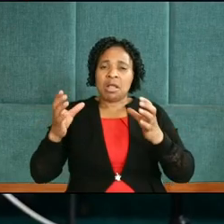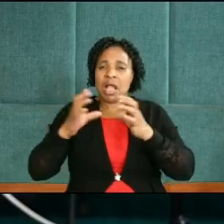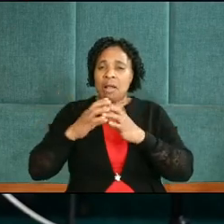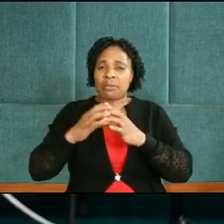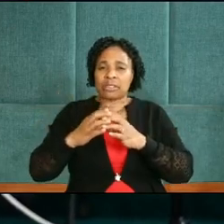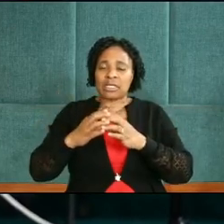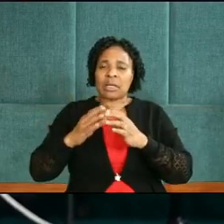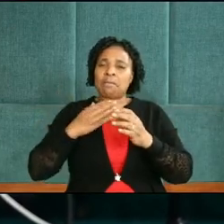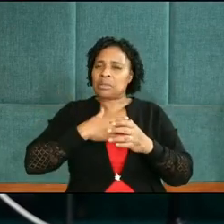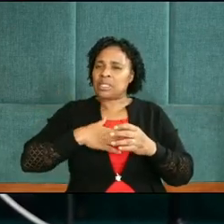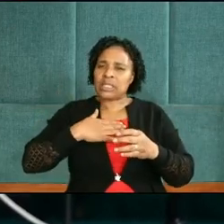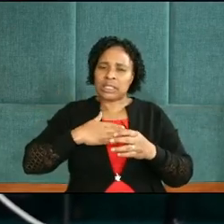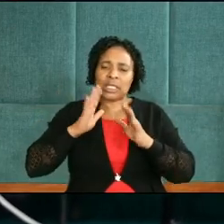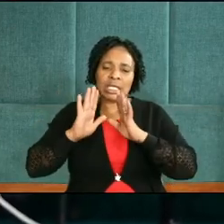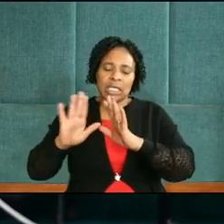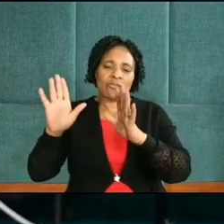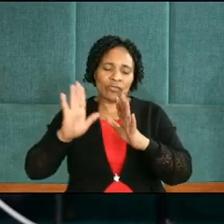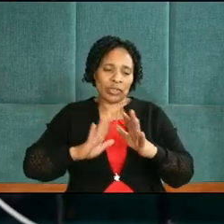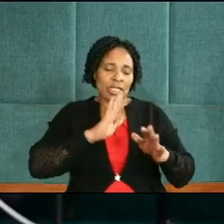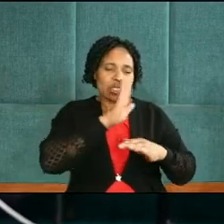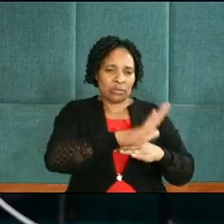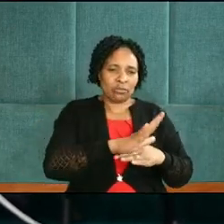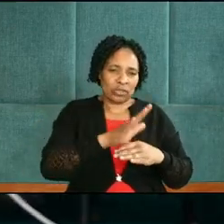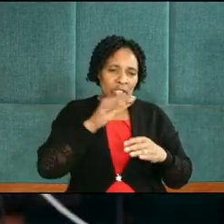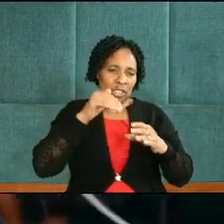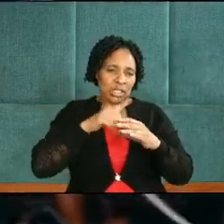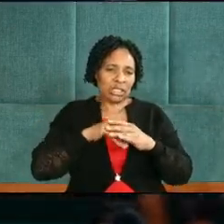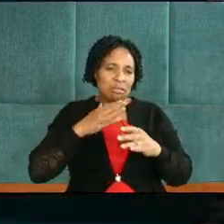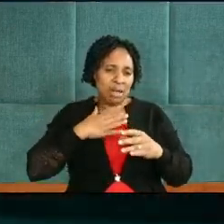the deposit on my soul.